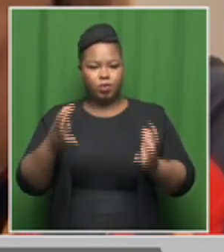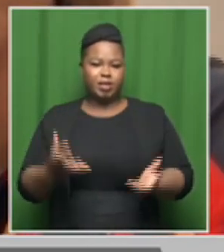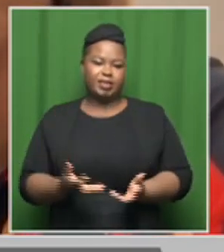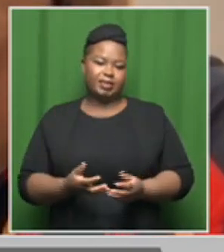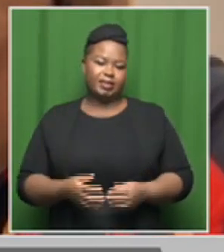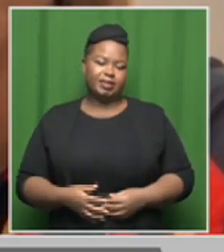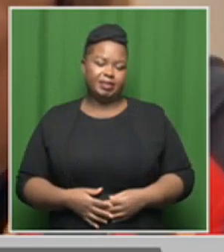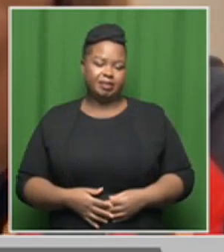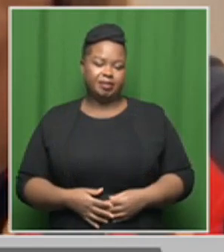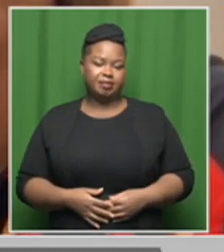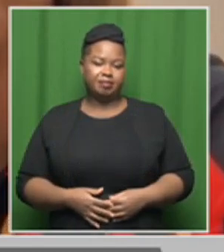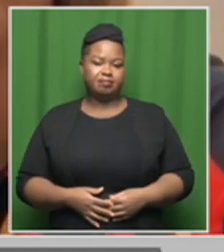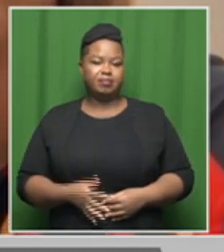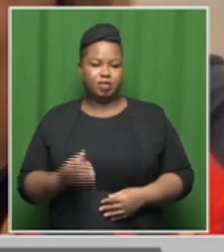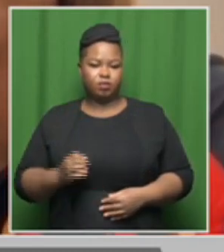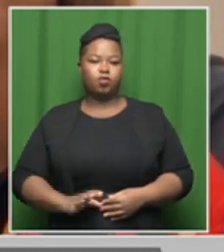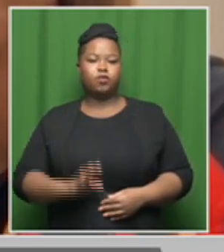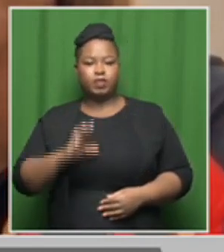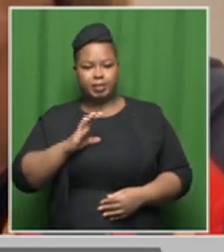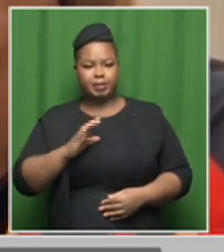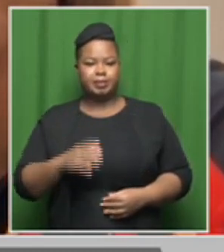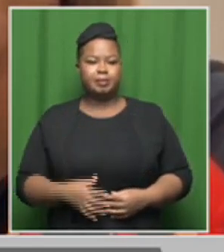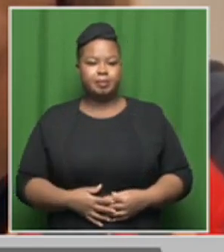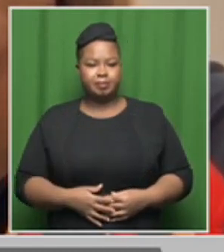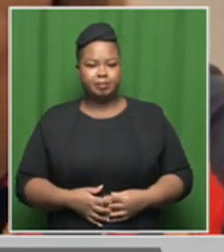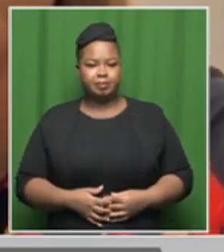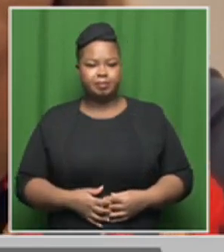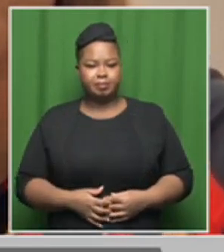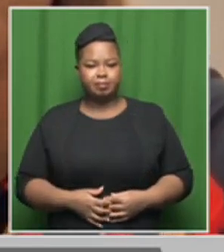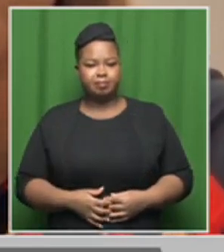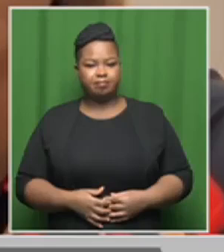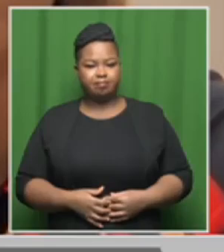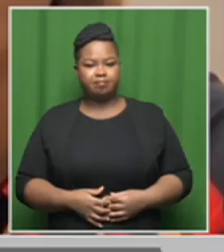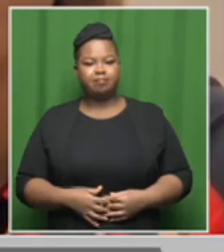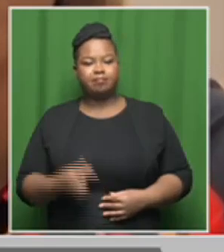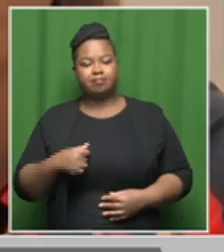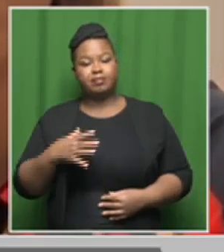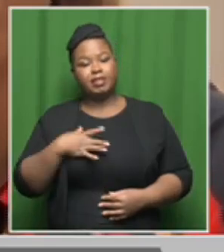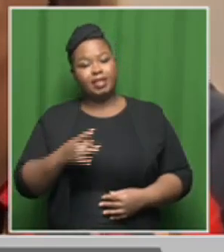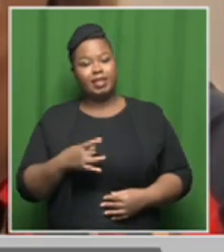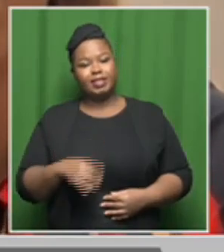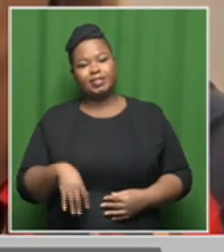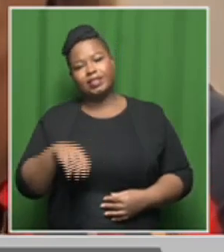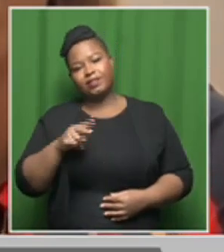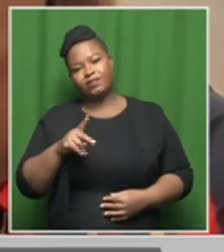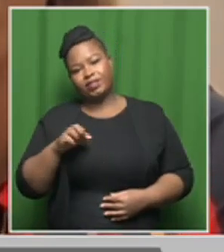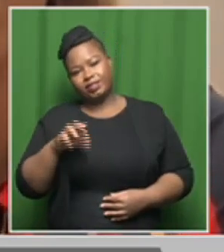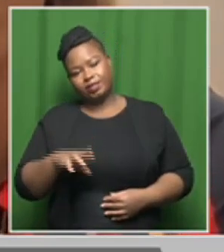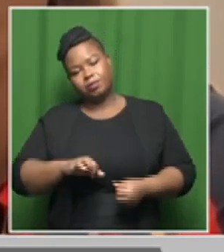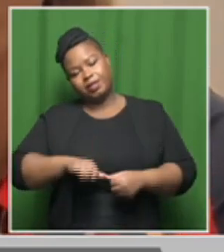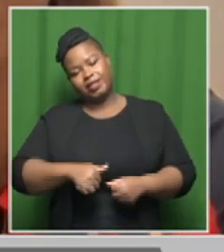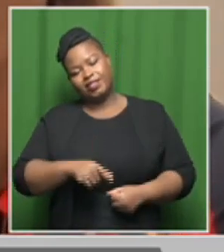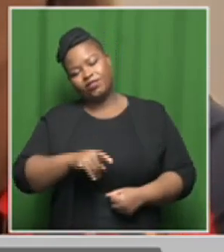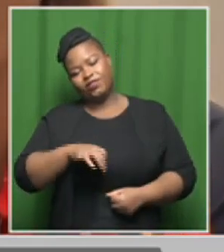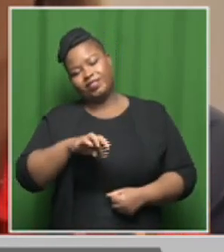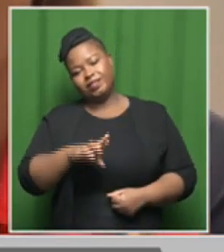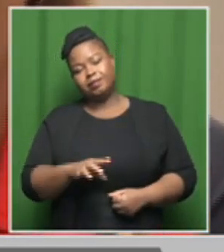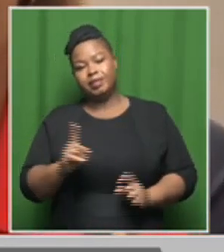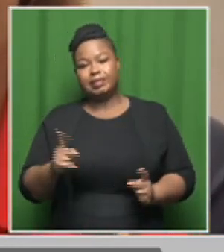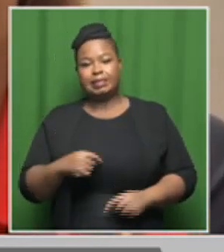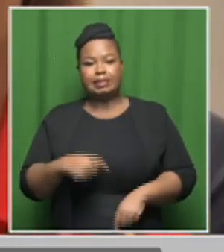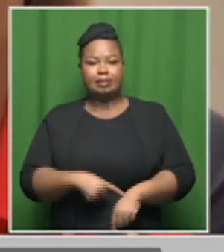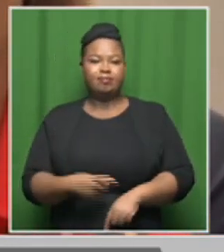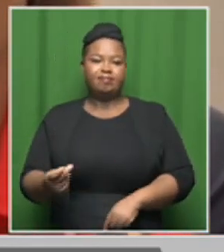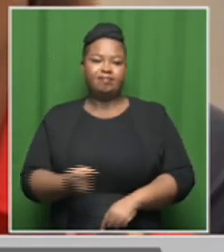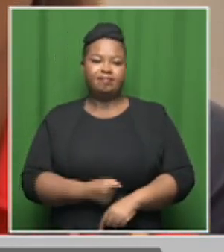arena. I have confidence in her a lot. Oh, I love that, Coach Elize. Visser will be the next Visser. And unfortunately, we have run out